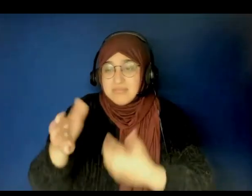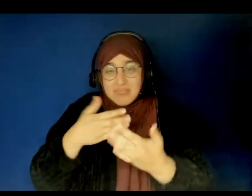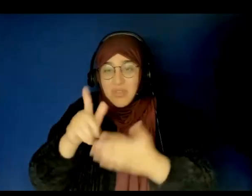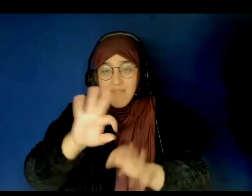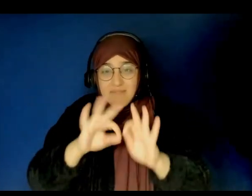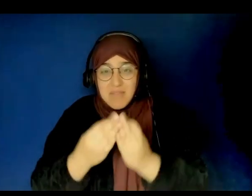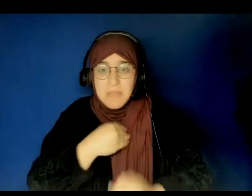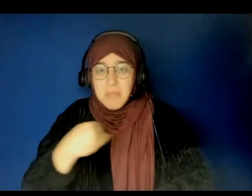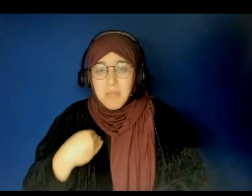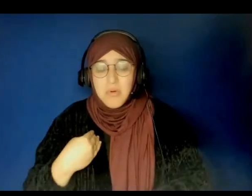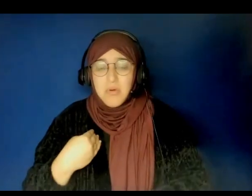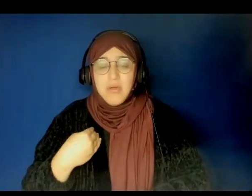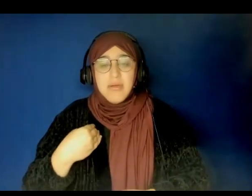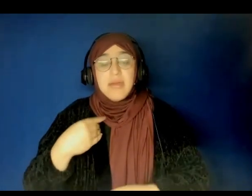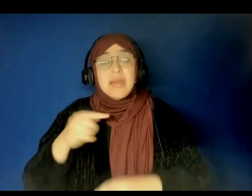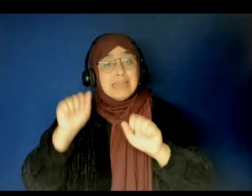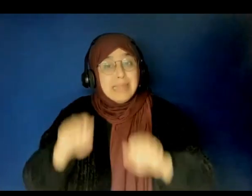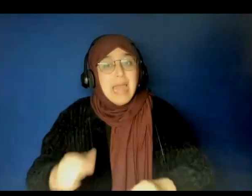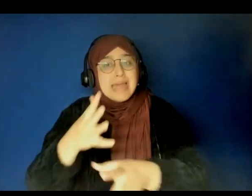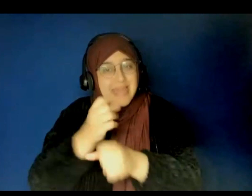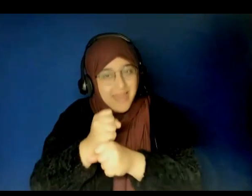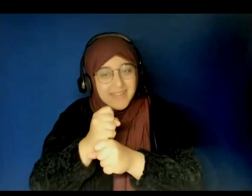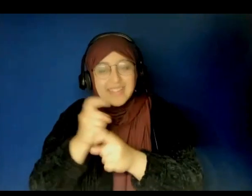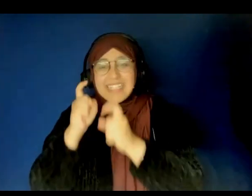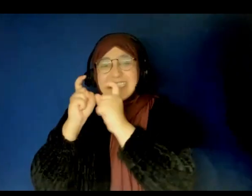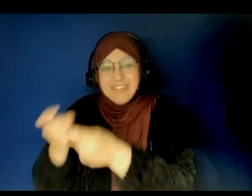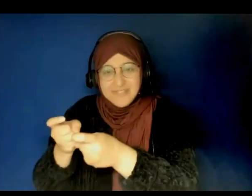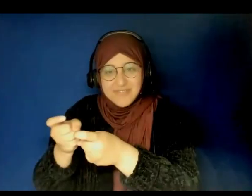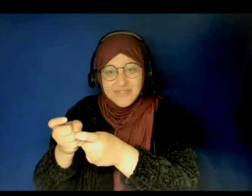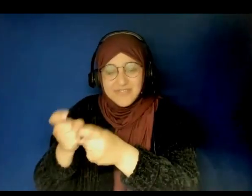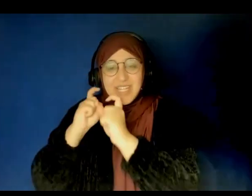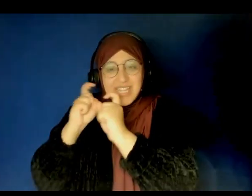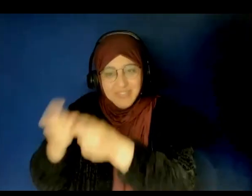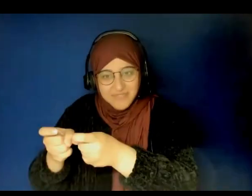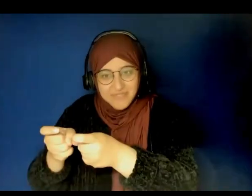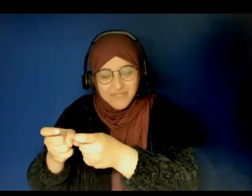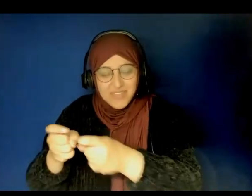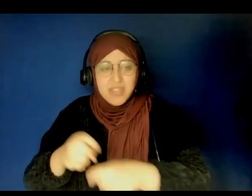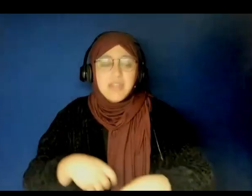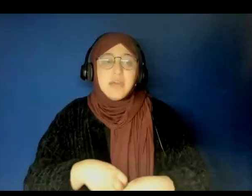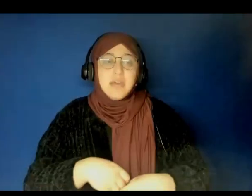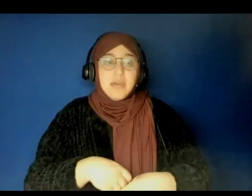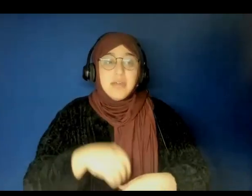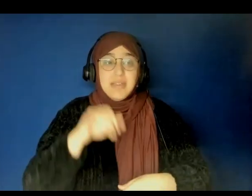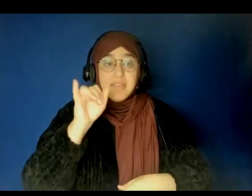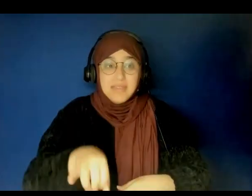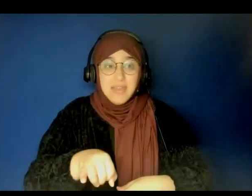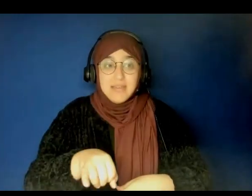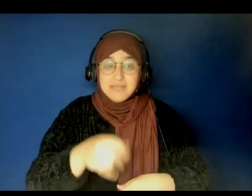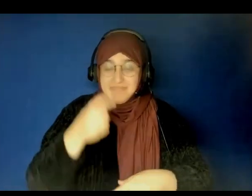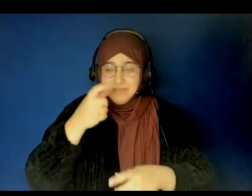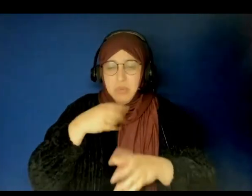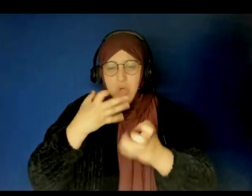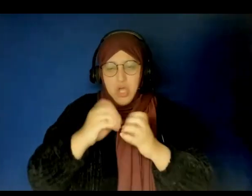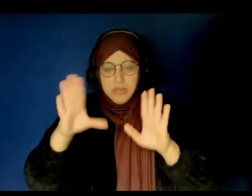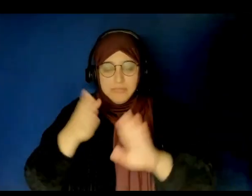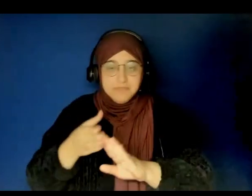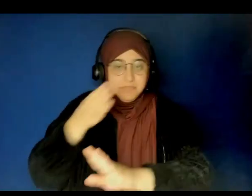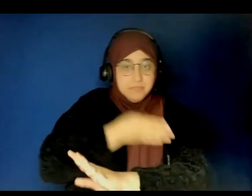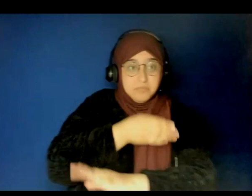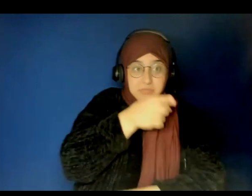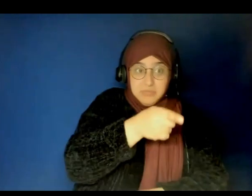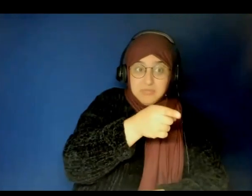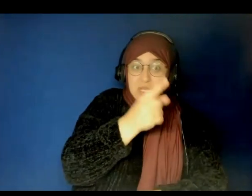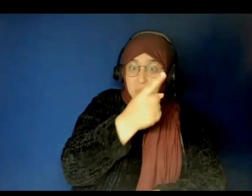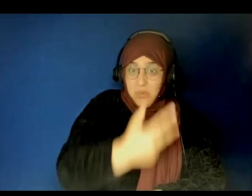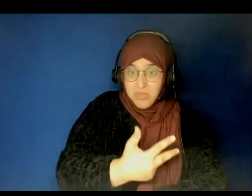So I do want to clarify this. This 1/3 remainder estate, this can go to family members who never inherit from